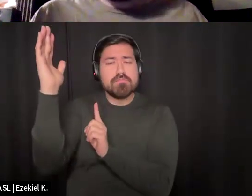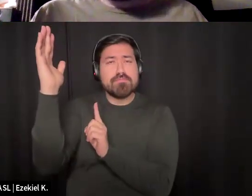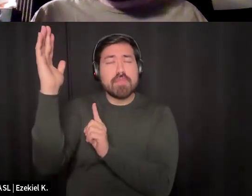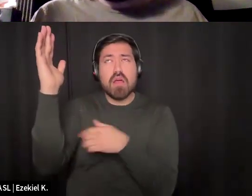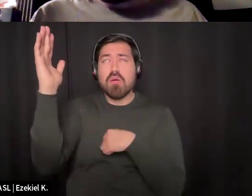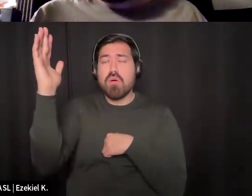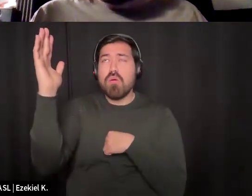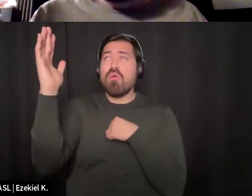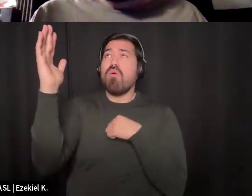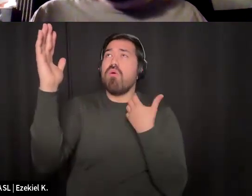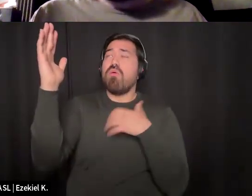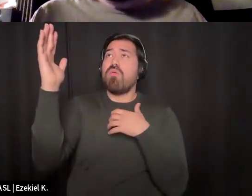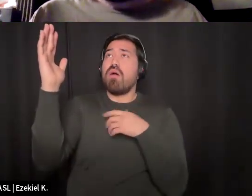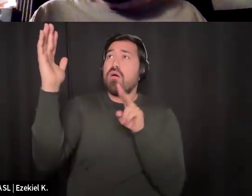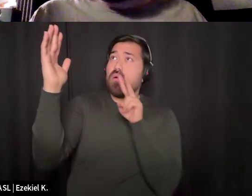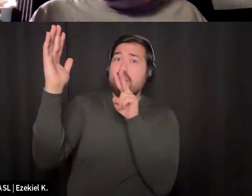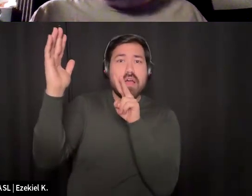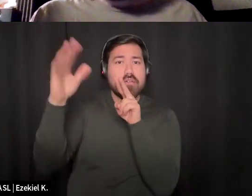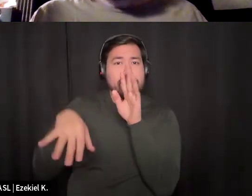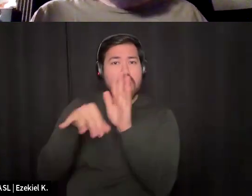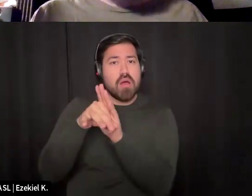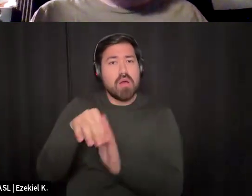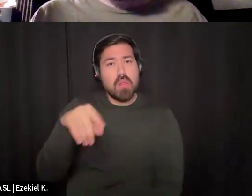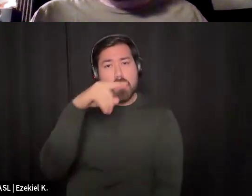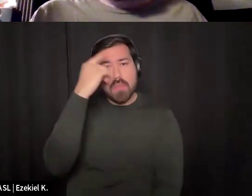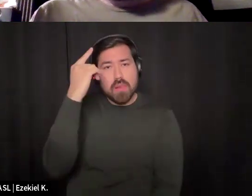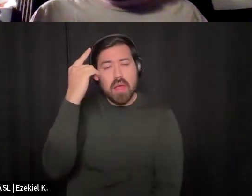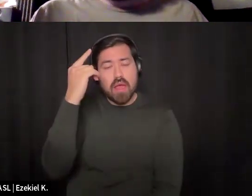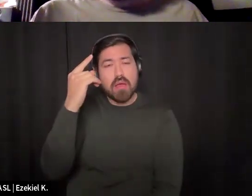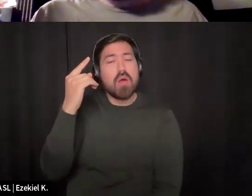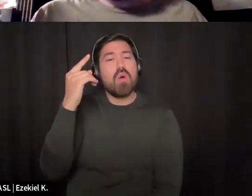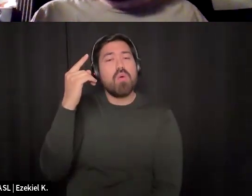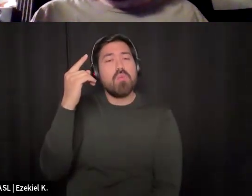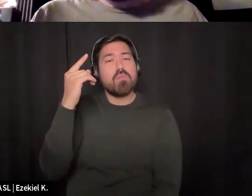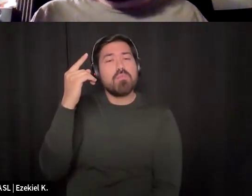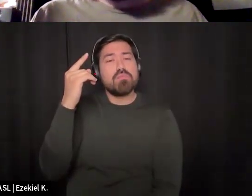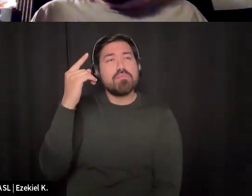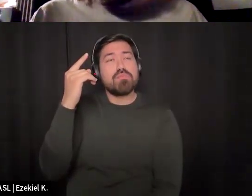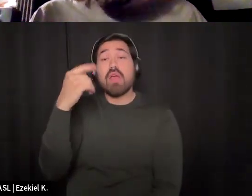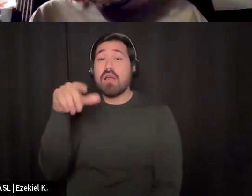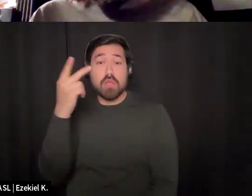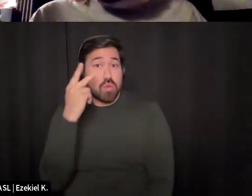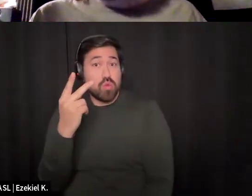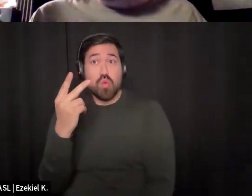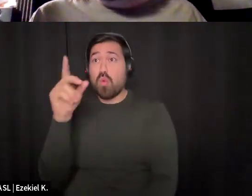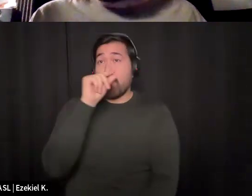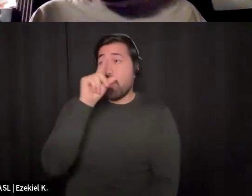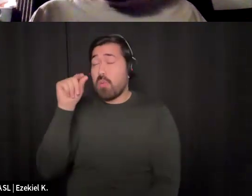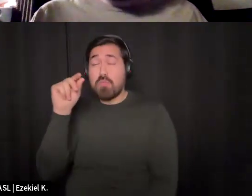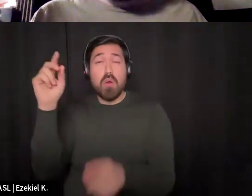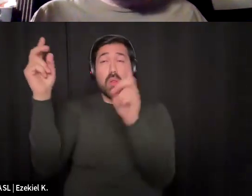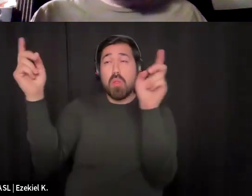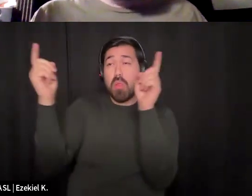privileged enough to witness a black-chinned hummingbird um, courtship display where there was a male that came down and was doing these